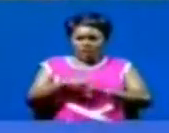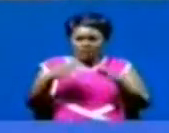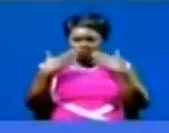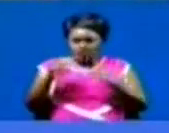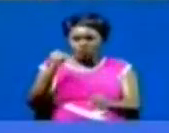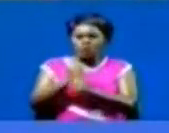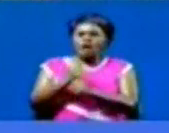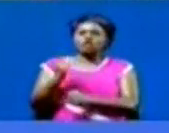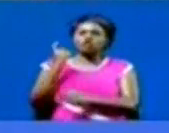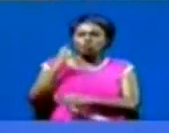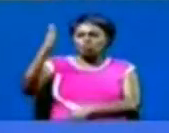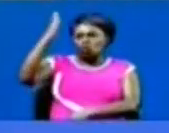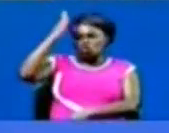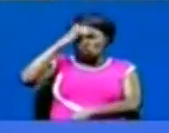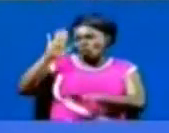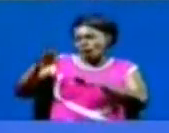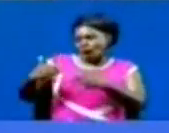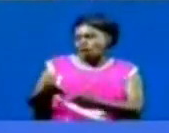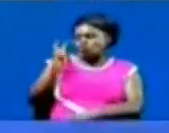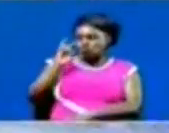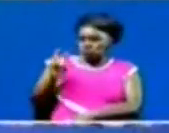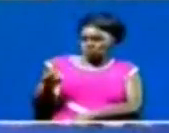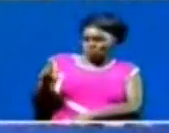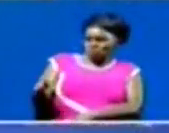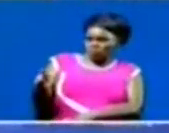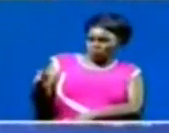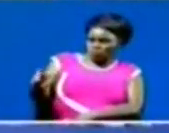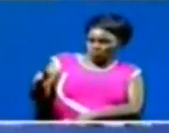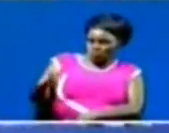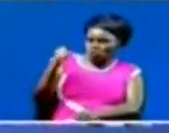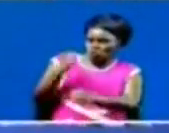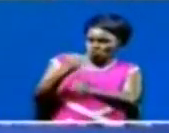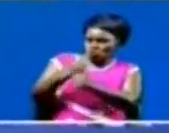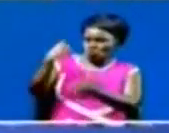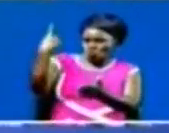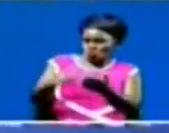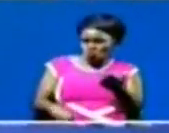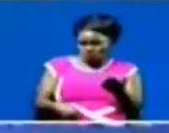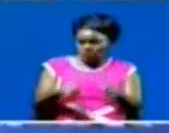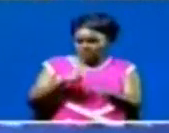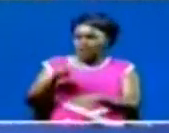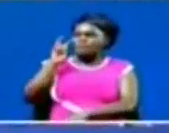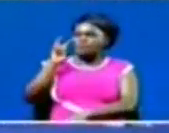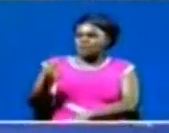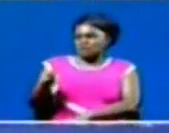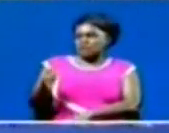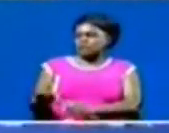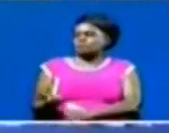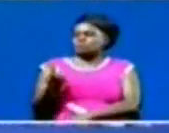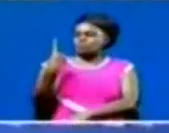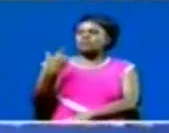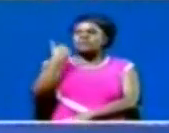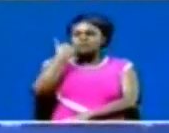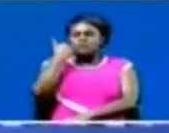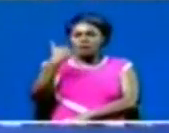we should be able to know how to detect tilapia lake virus, what to do in case it is detected, because this is an emerging disease.